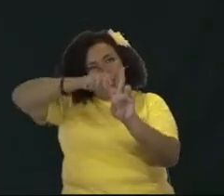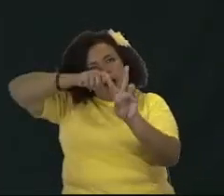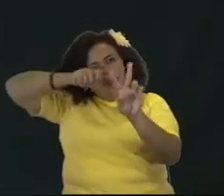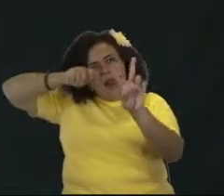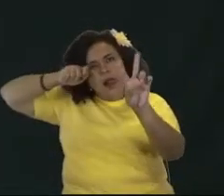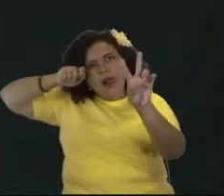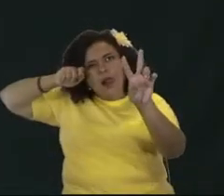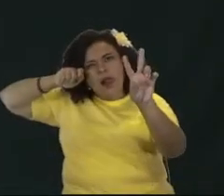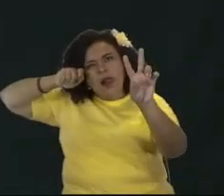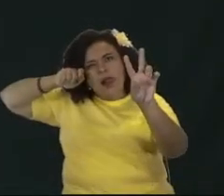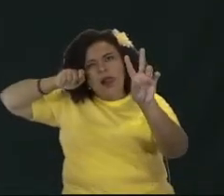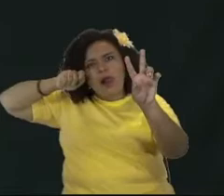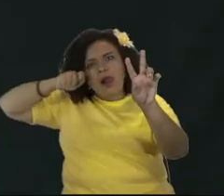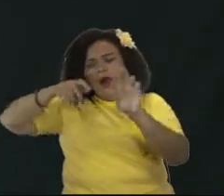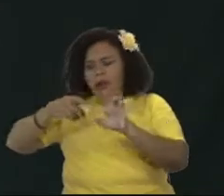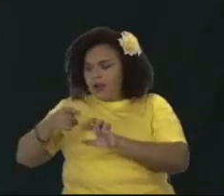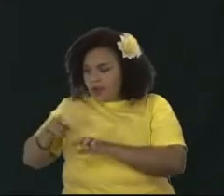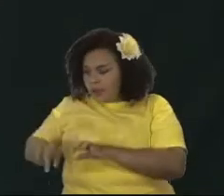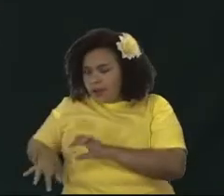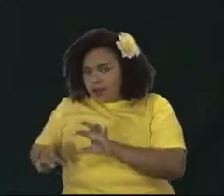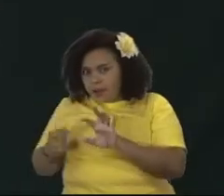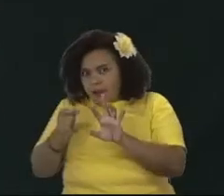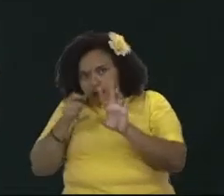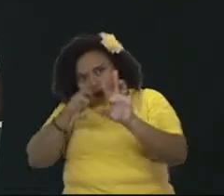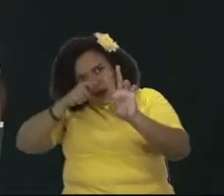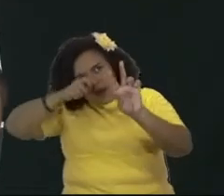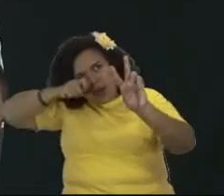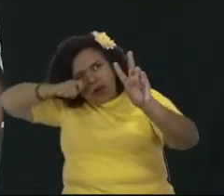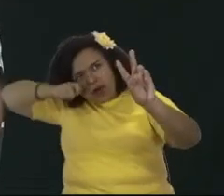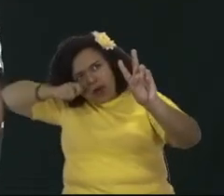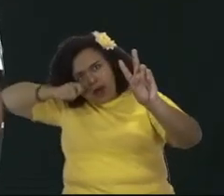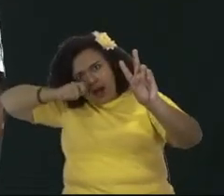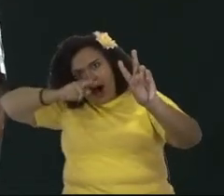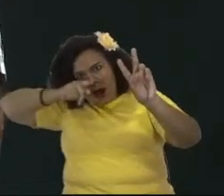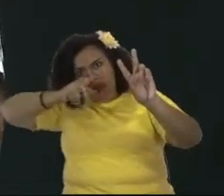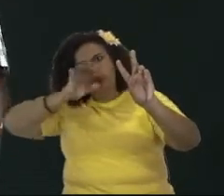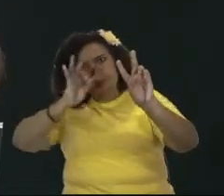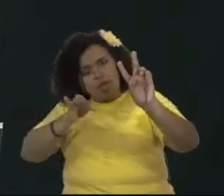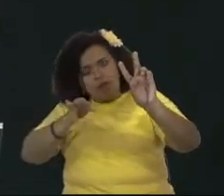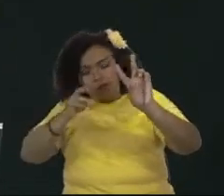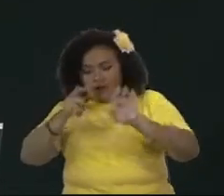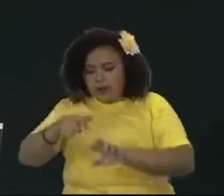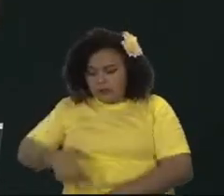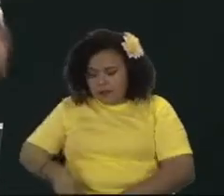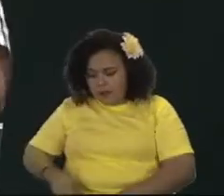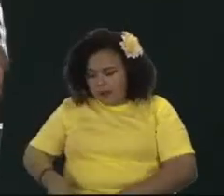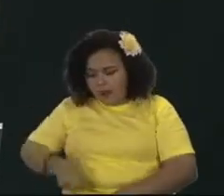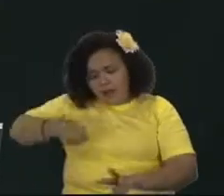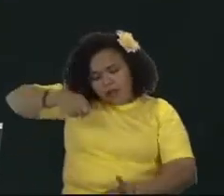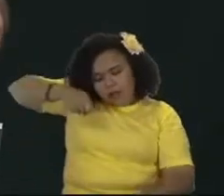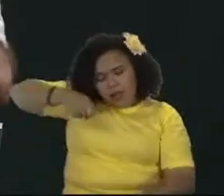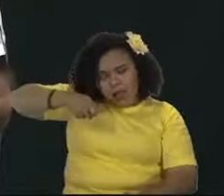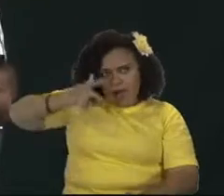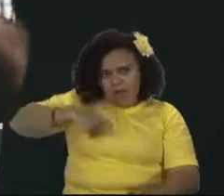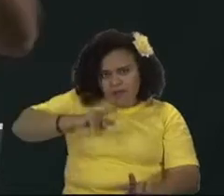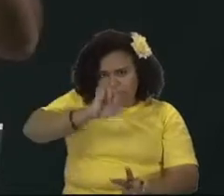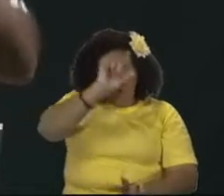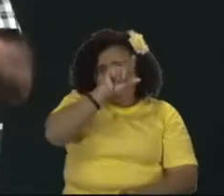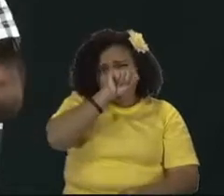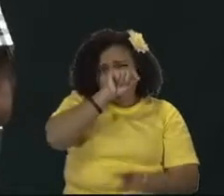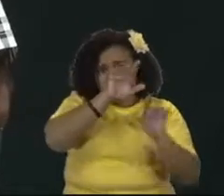then he's up there. If you aim at the floor, you're not gonna